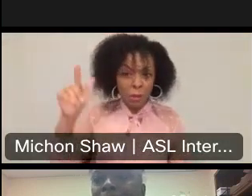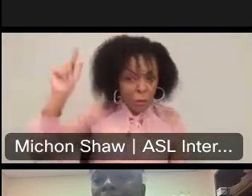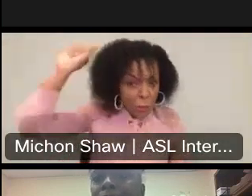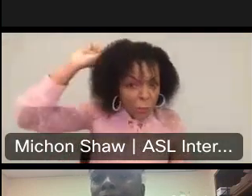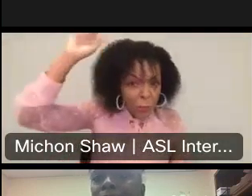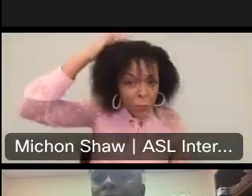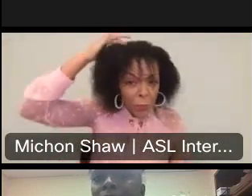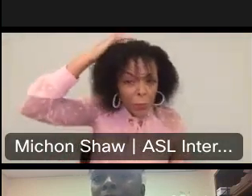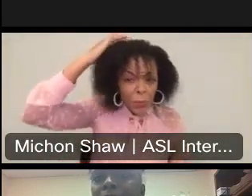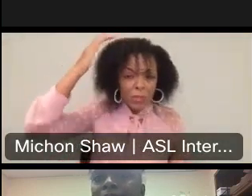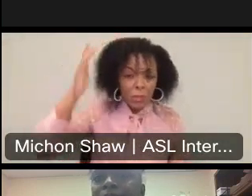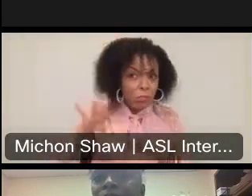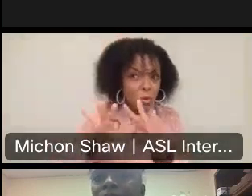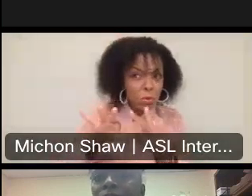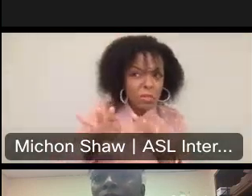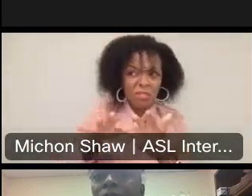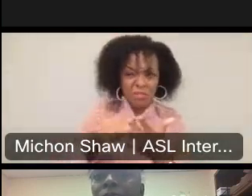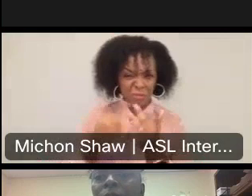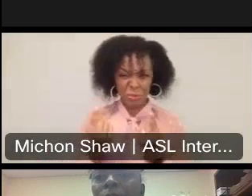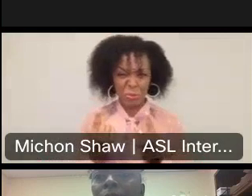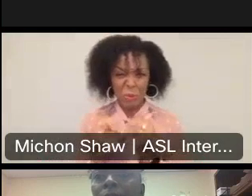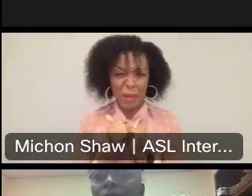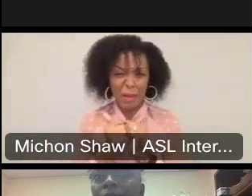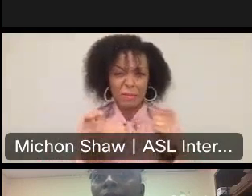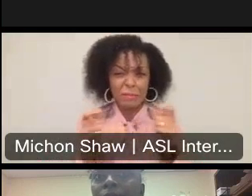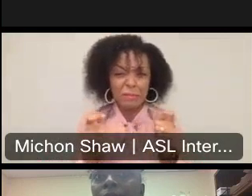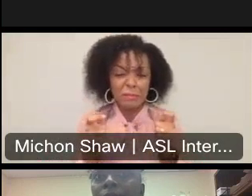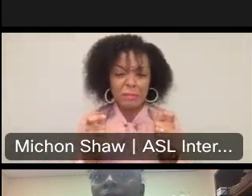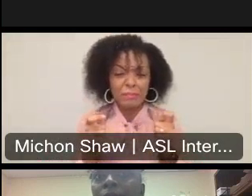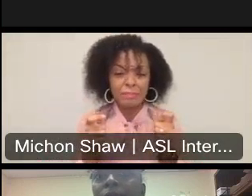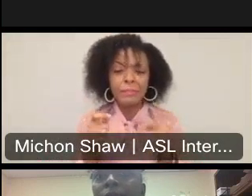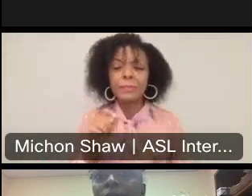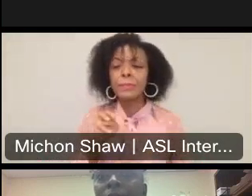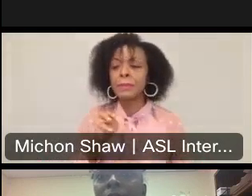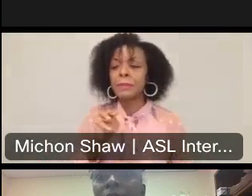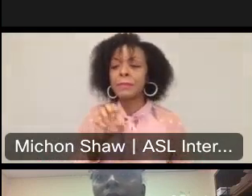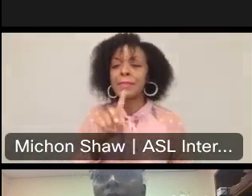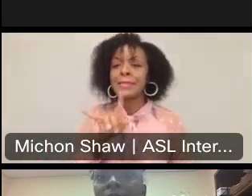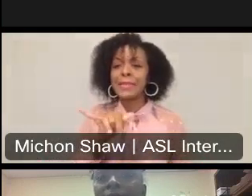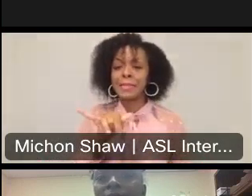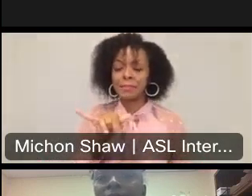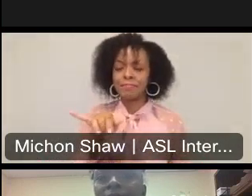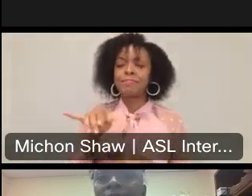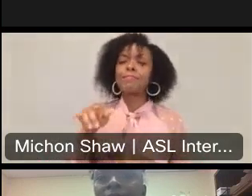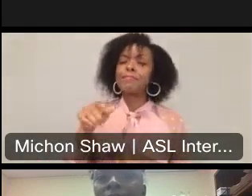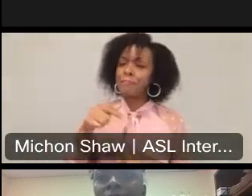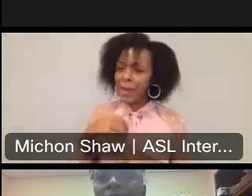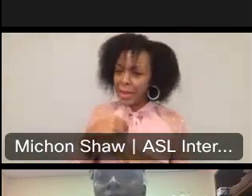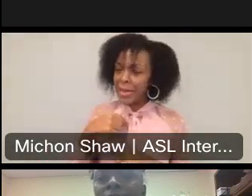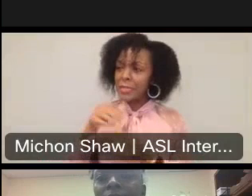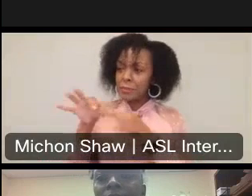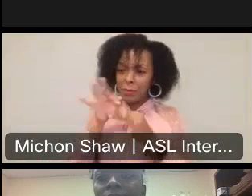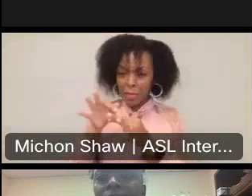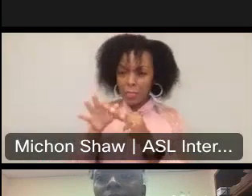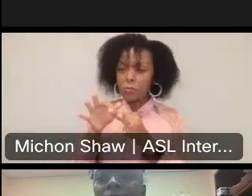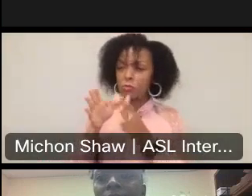I tell a person they have to know what's going on with their scalp. There are all